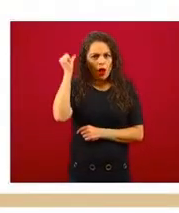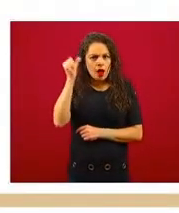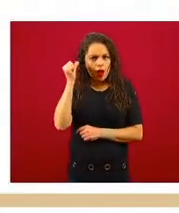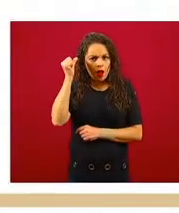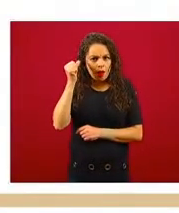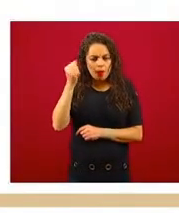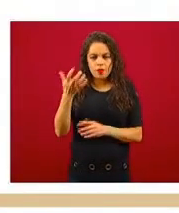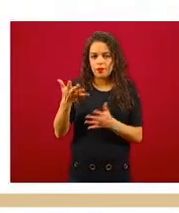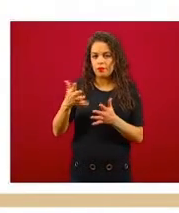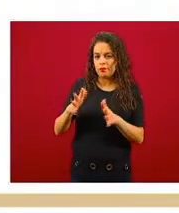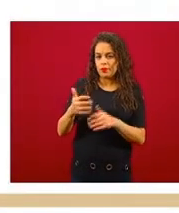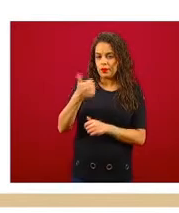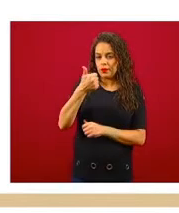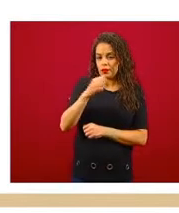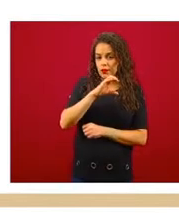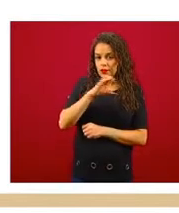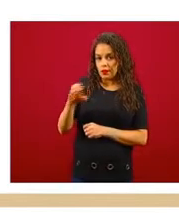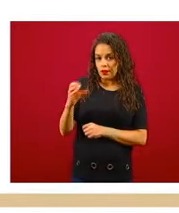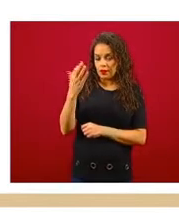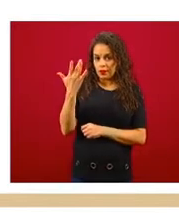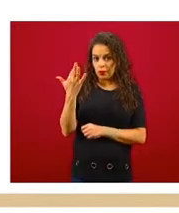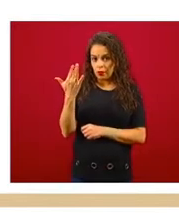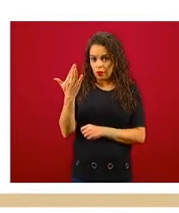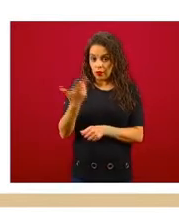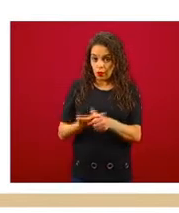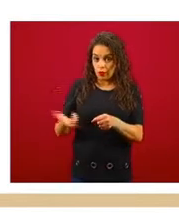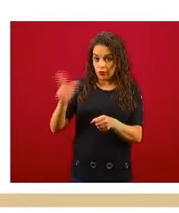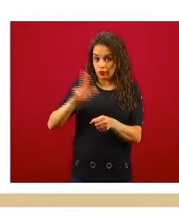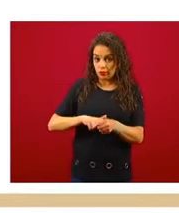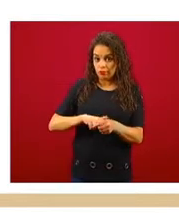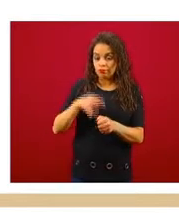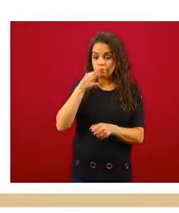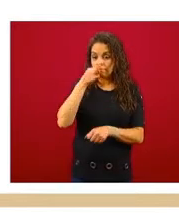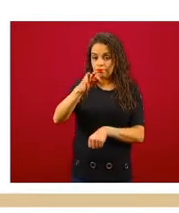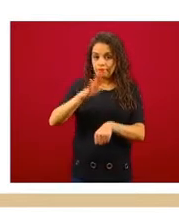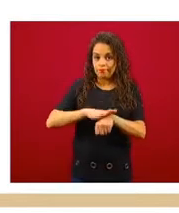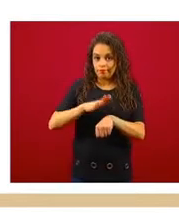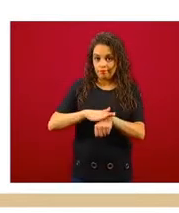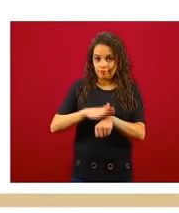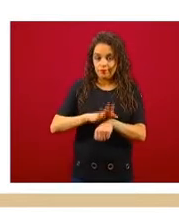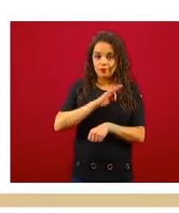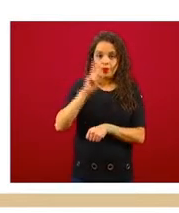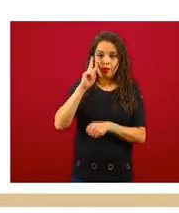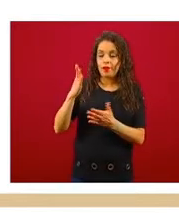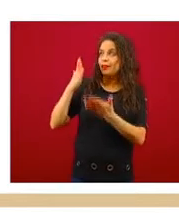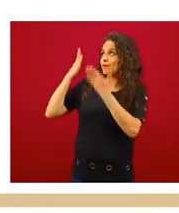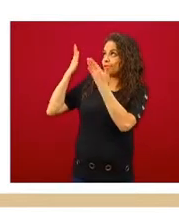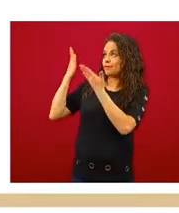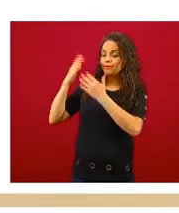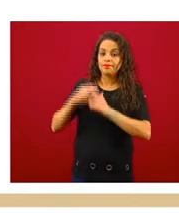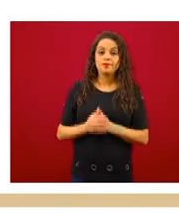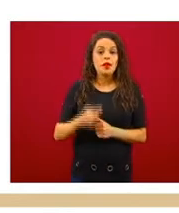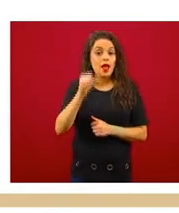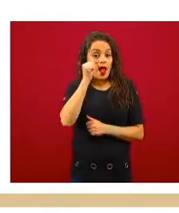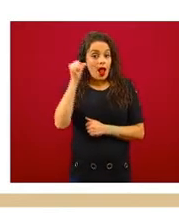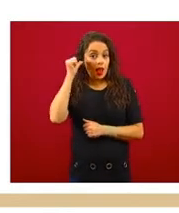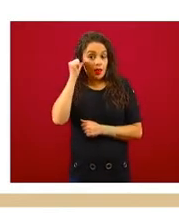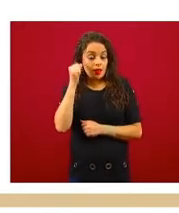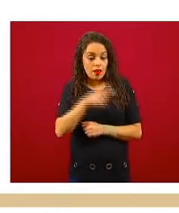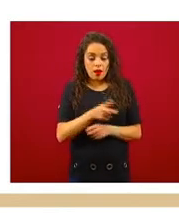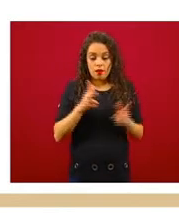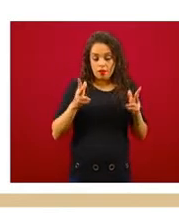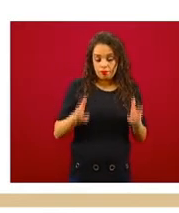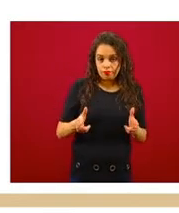con network. alrededor de 650 hospitales As of notificantes 24th of y por April, we ejemplo have para el corte about de ayer ya se